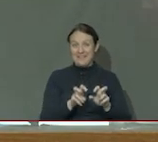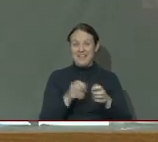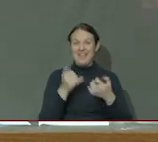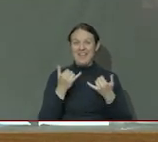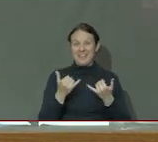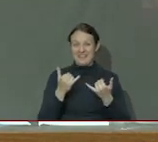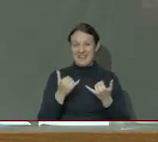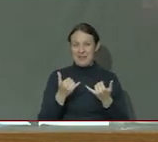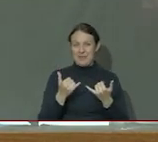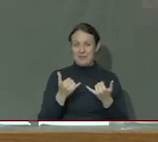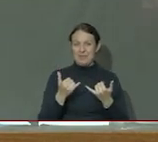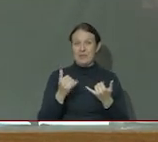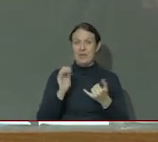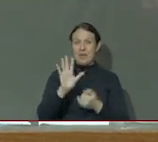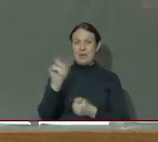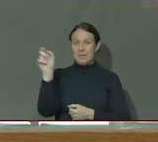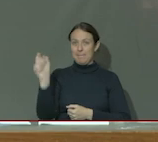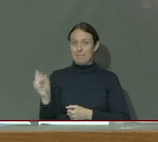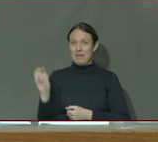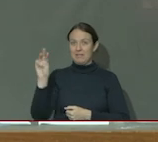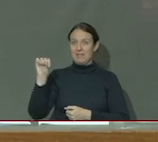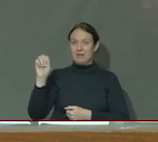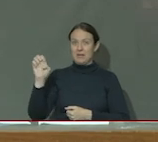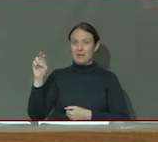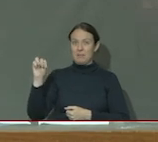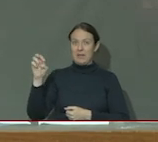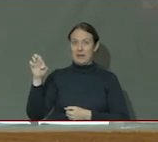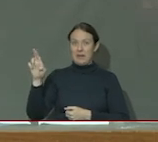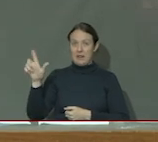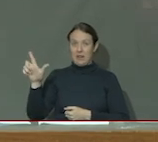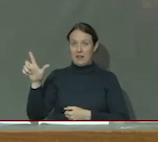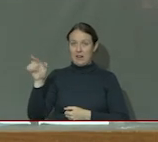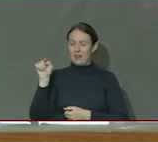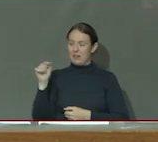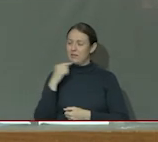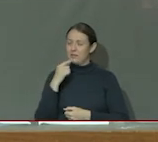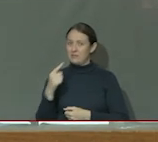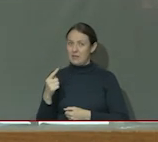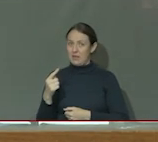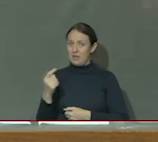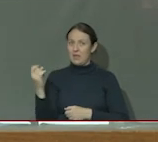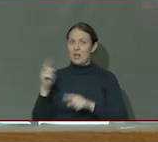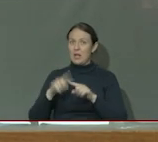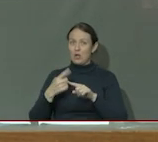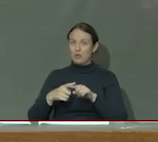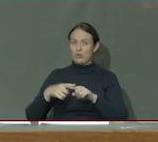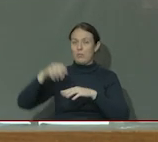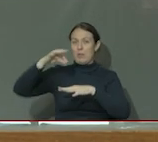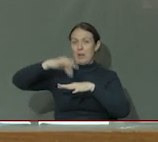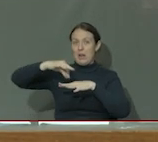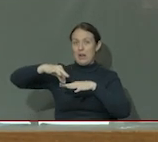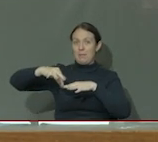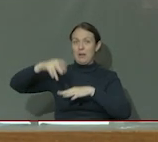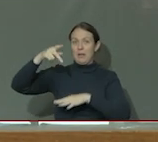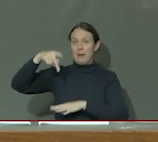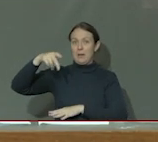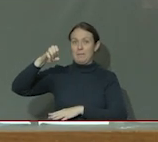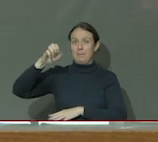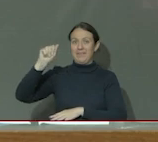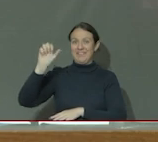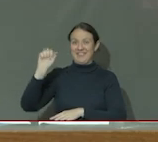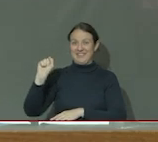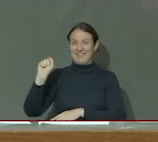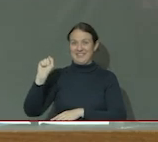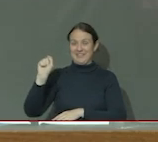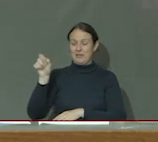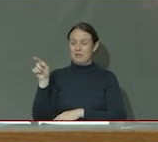look at what Mendel looked at. Mendel said, let's look at pea plants, because he experimented with peas.